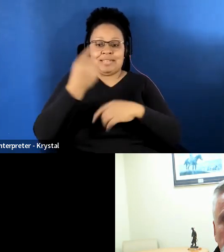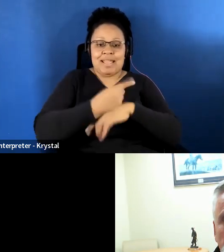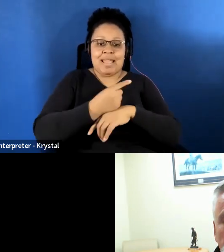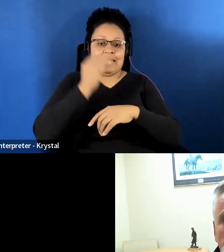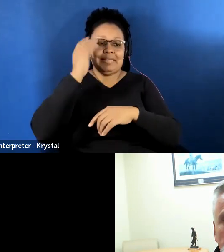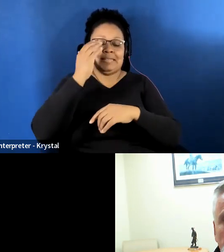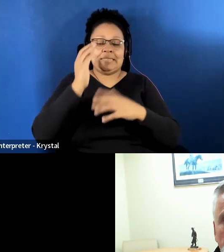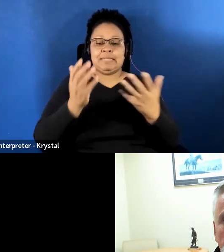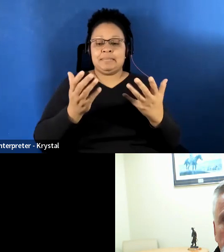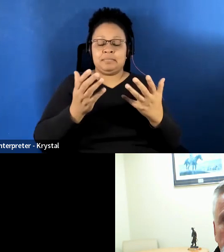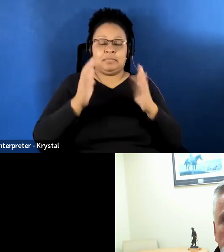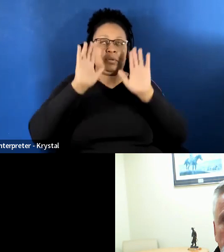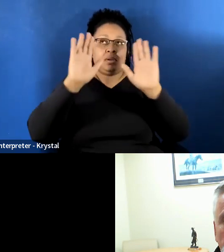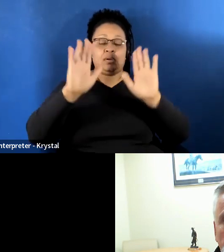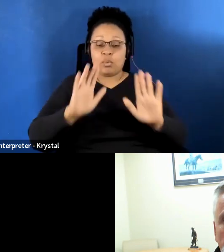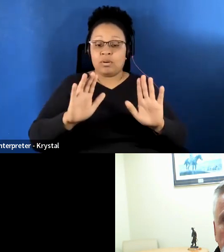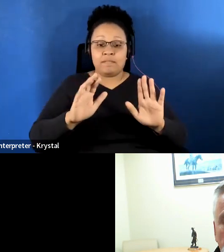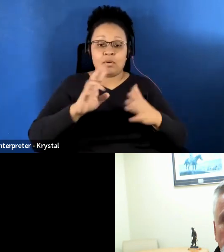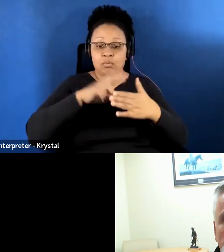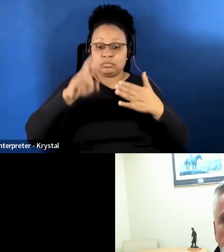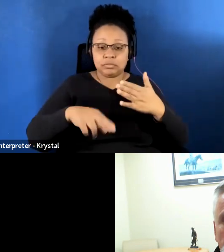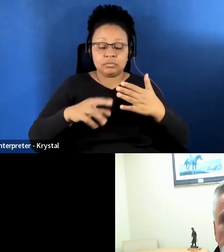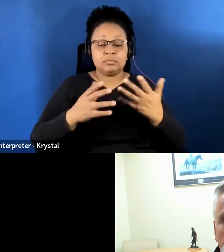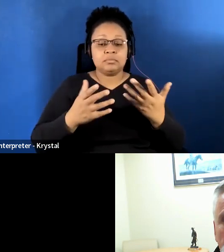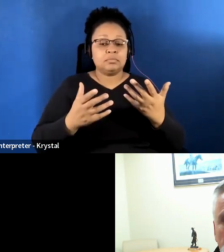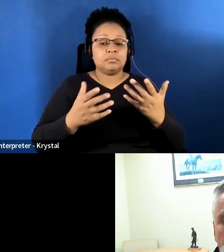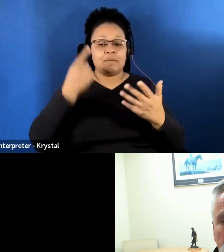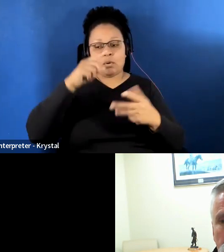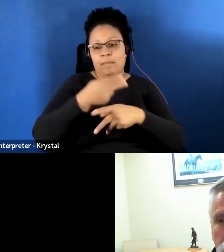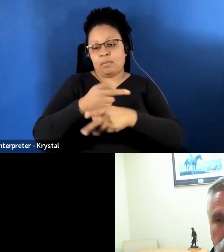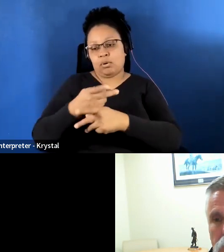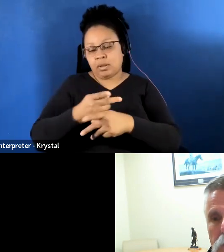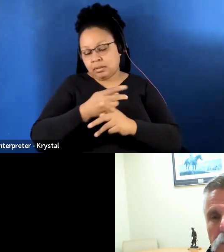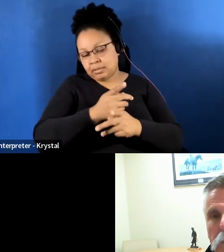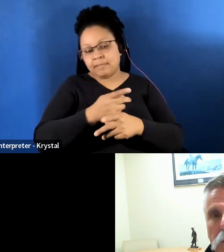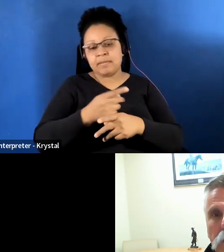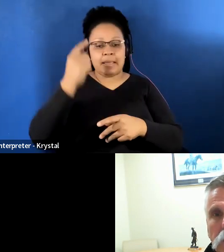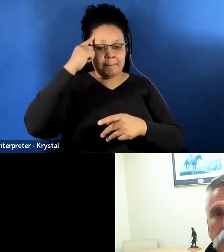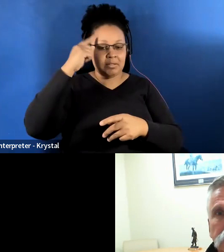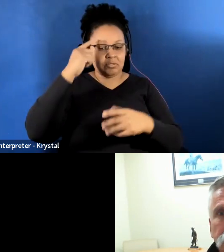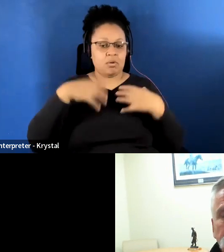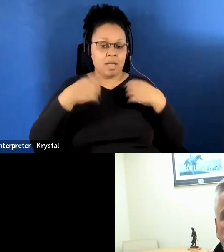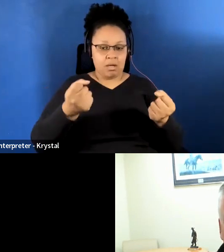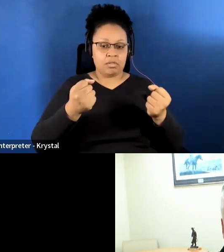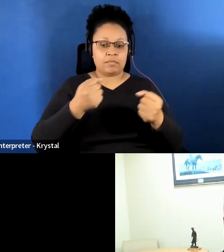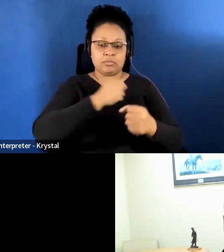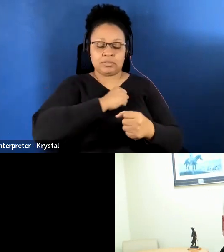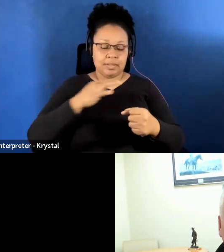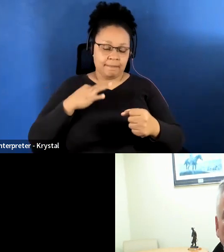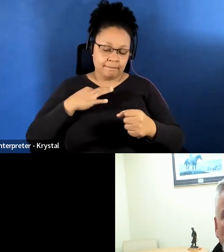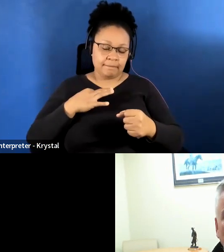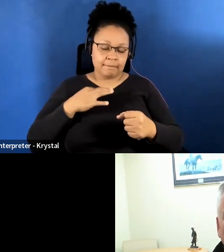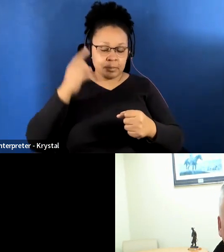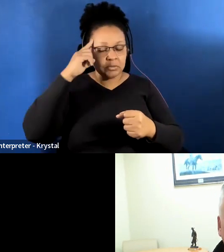to have incredible results as far as the productivity and the mental well-being of the staff.